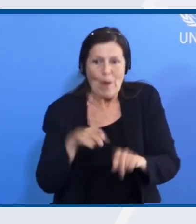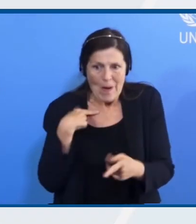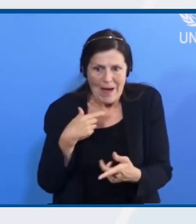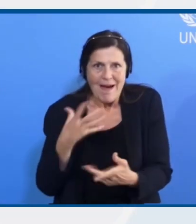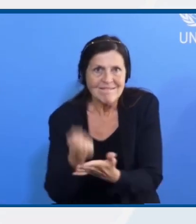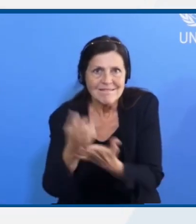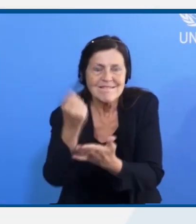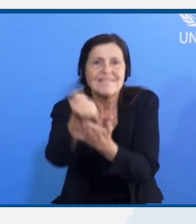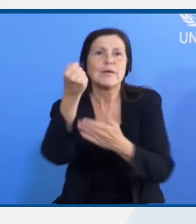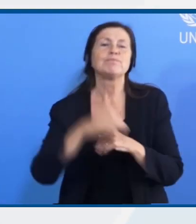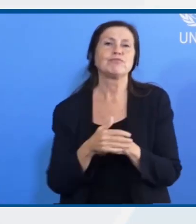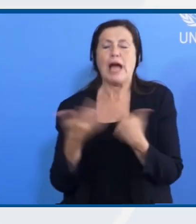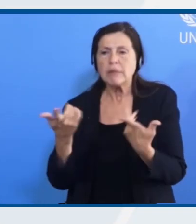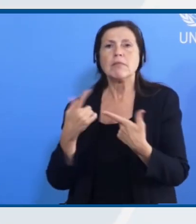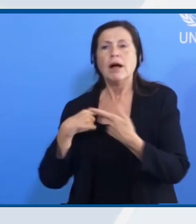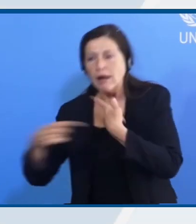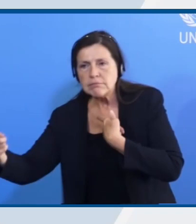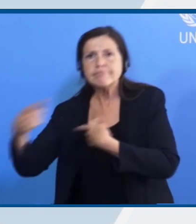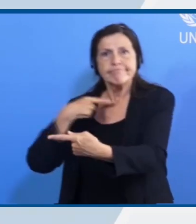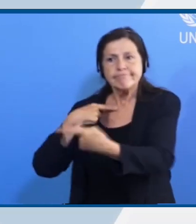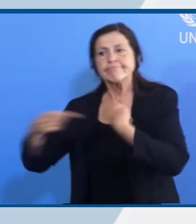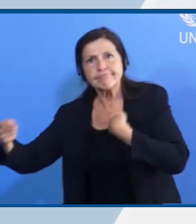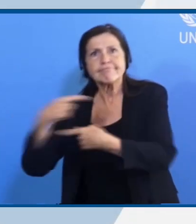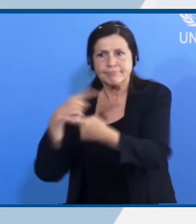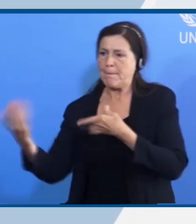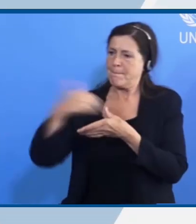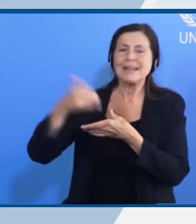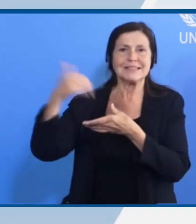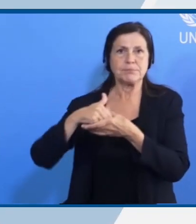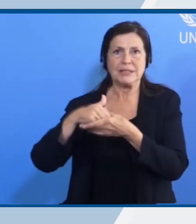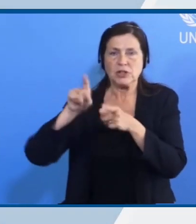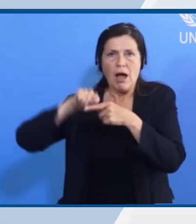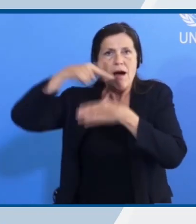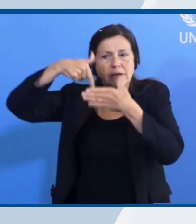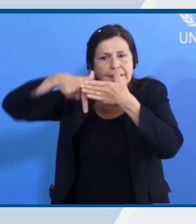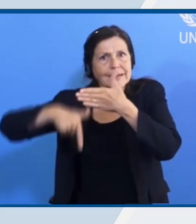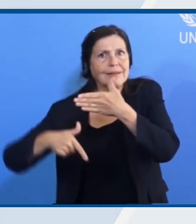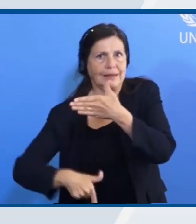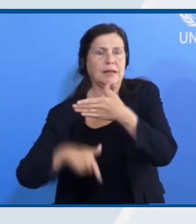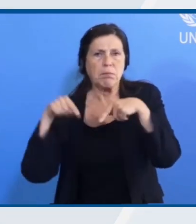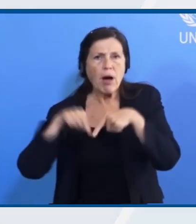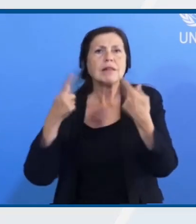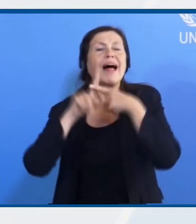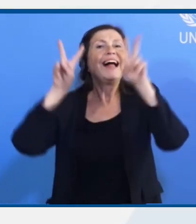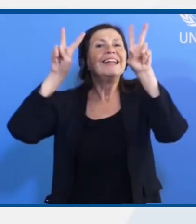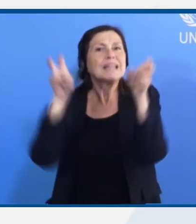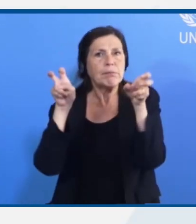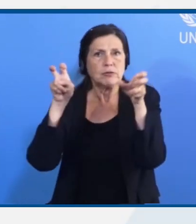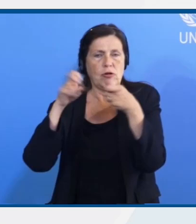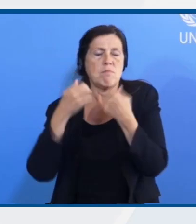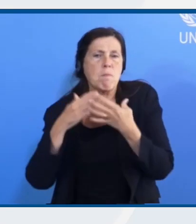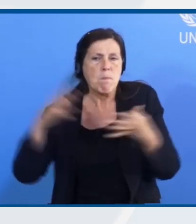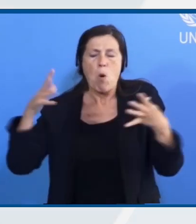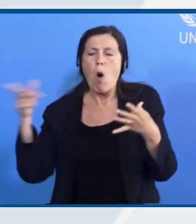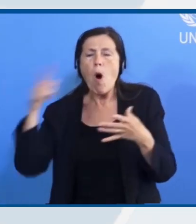consultation, participation, engagement, and ownership that goes for different kind of thematics. This is what we are doing in